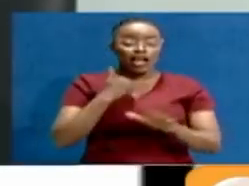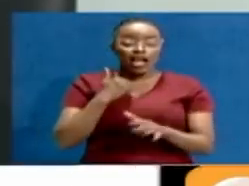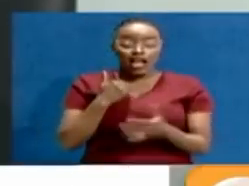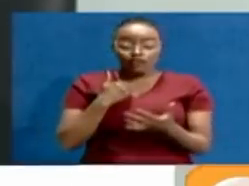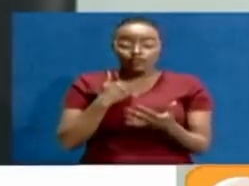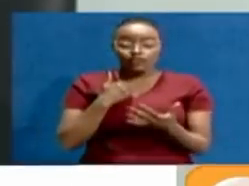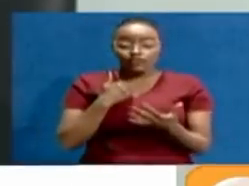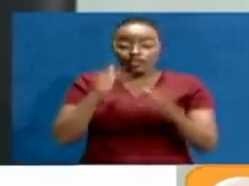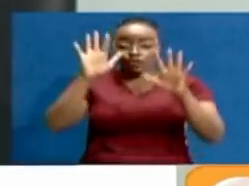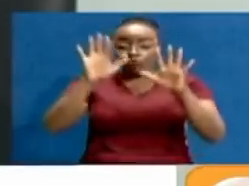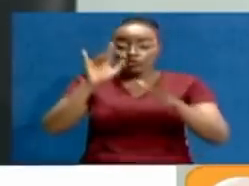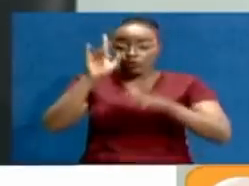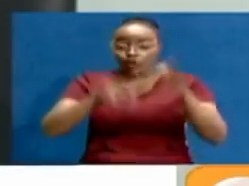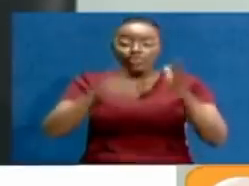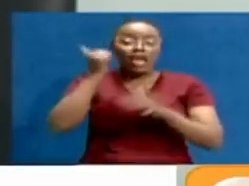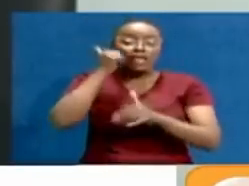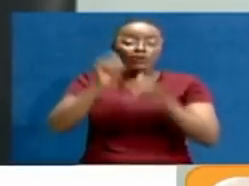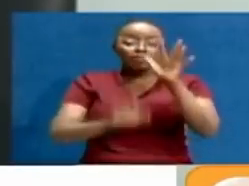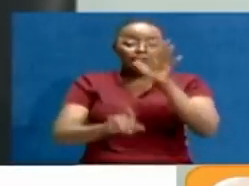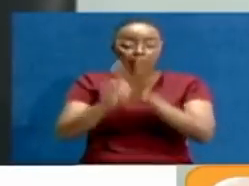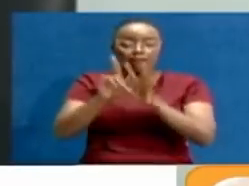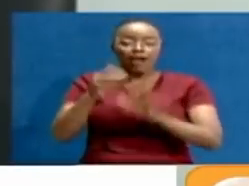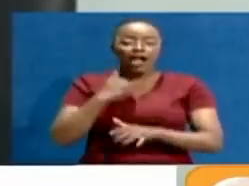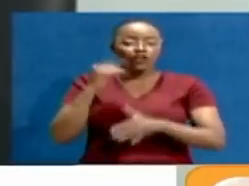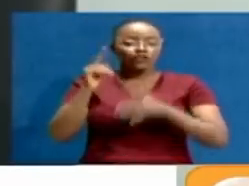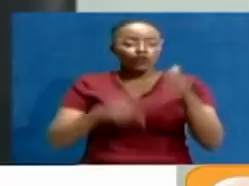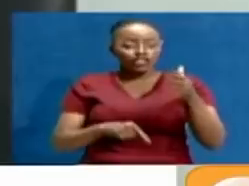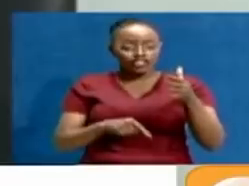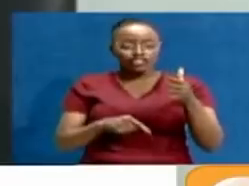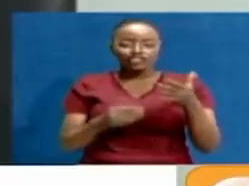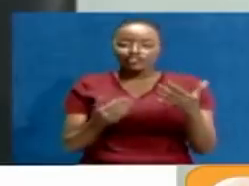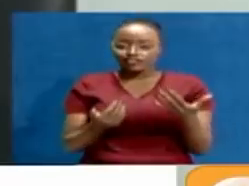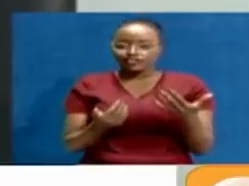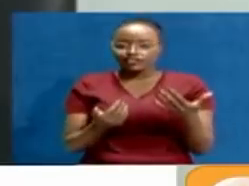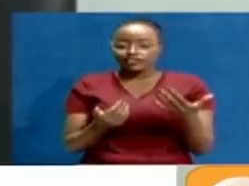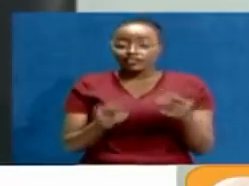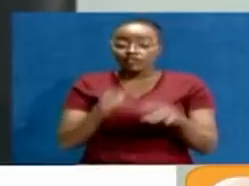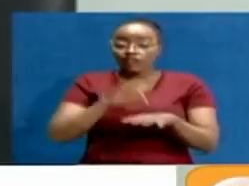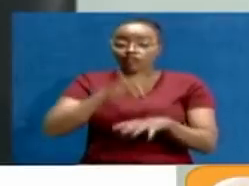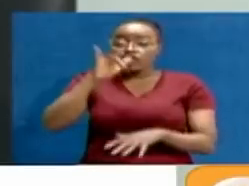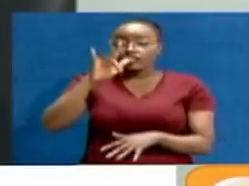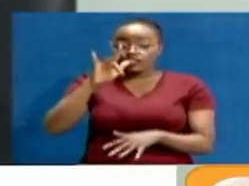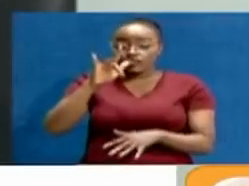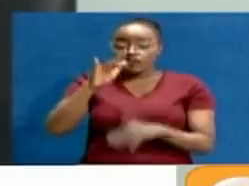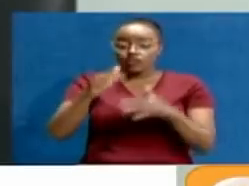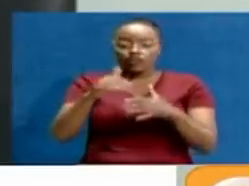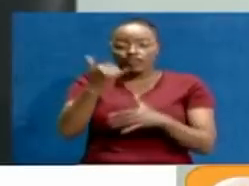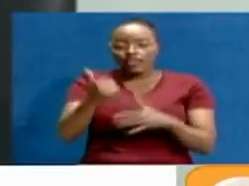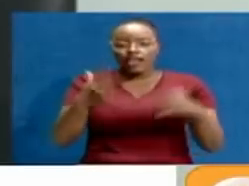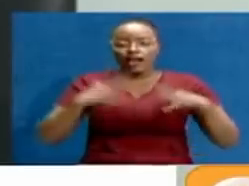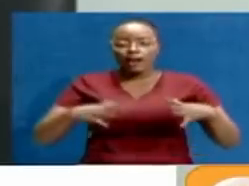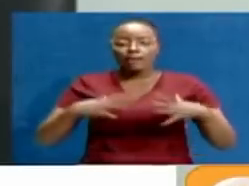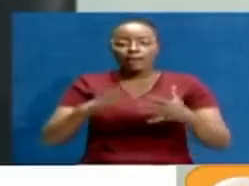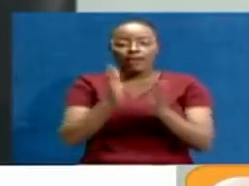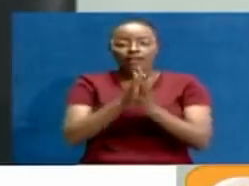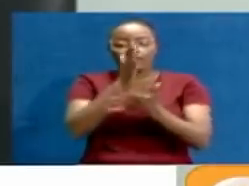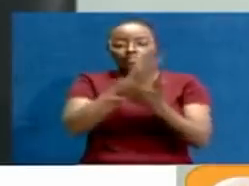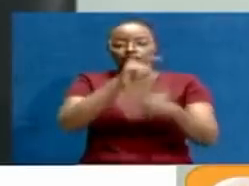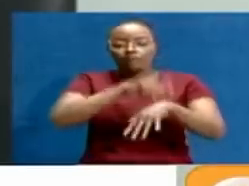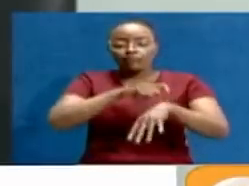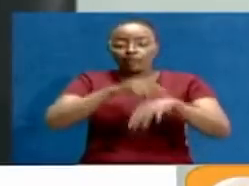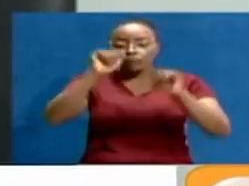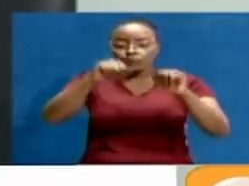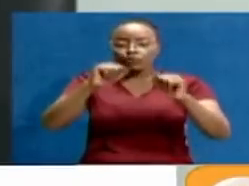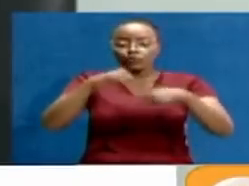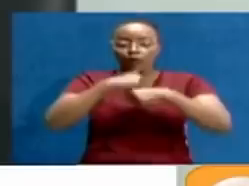critical importance, is that the disease they cause is it affects old and young people and sometimes can lead